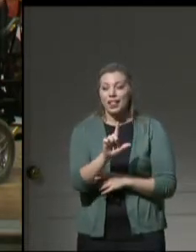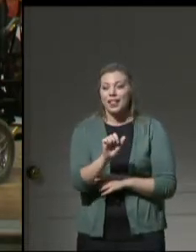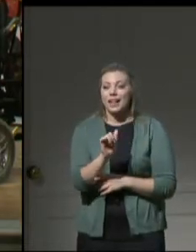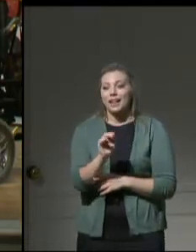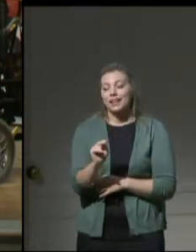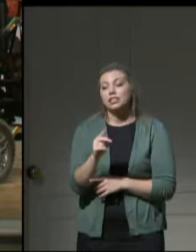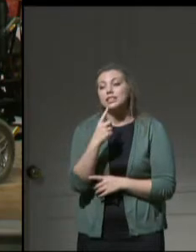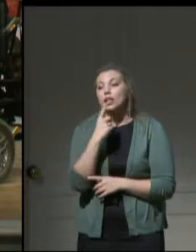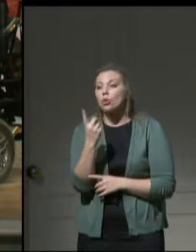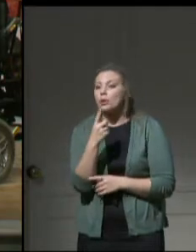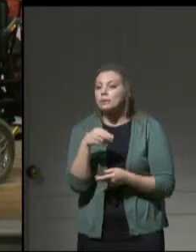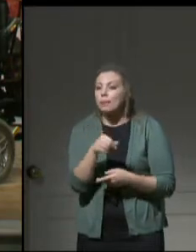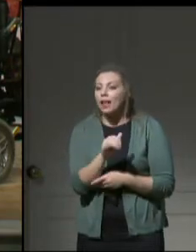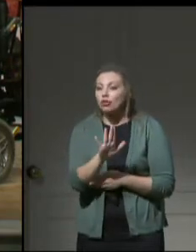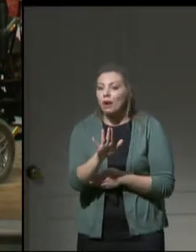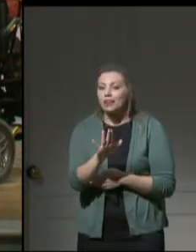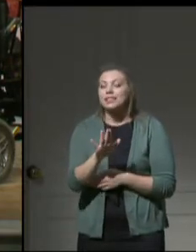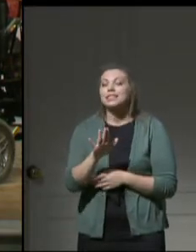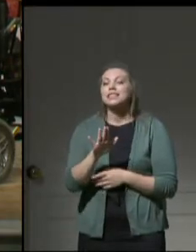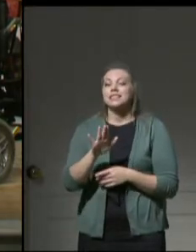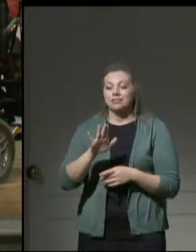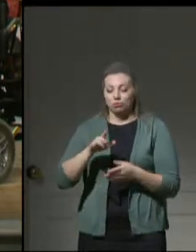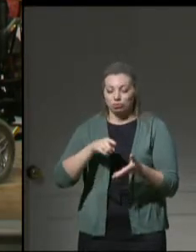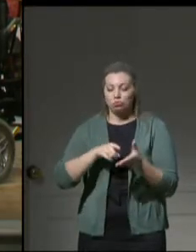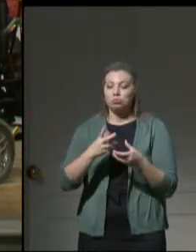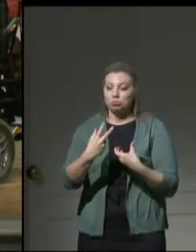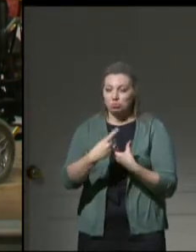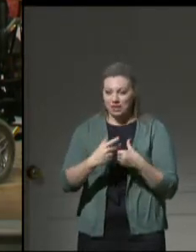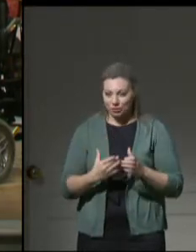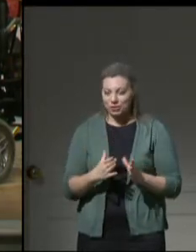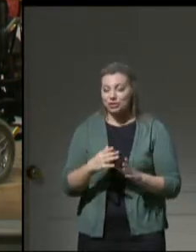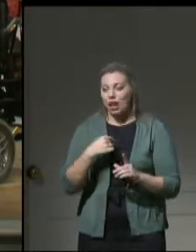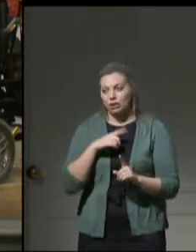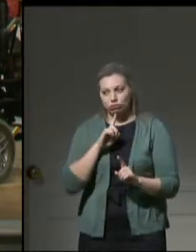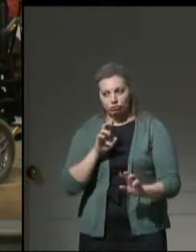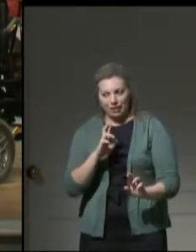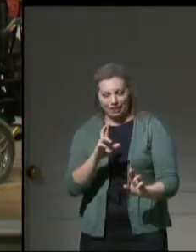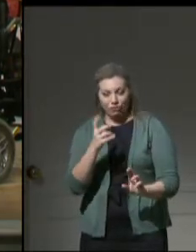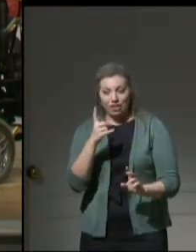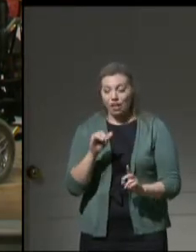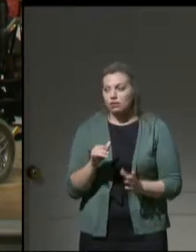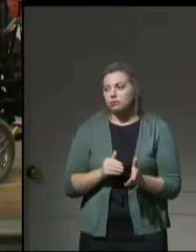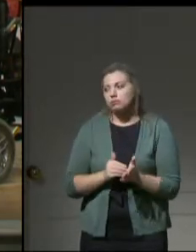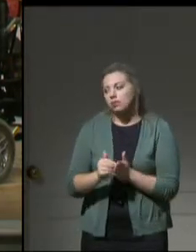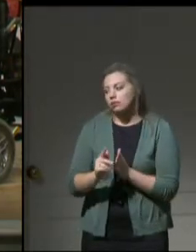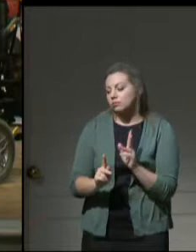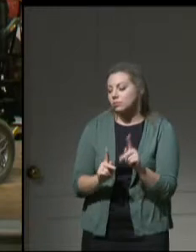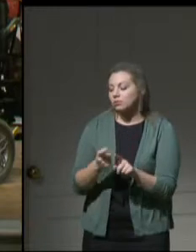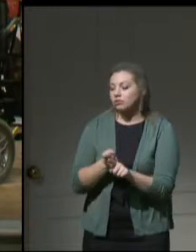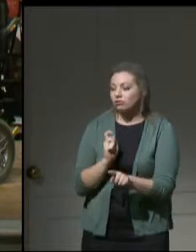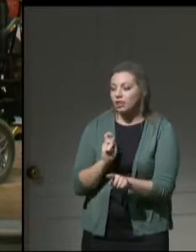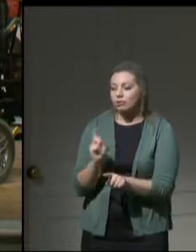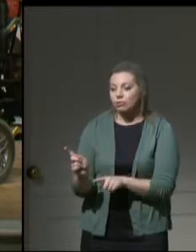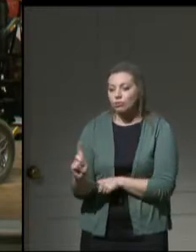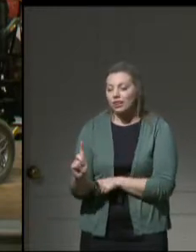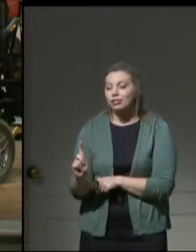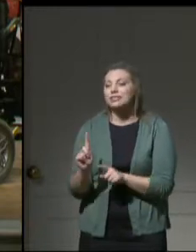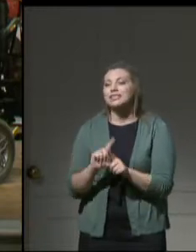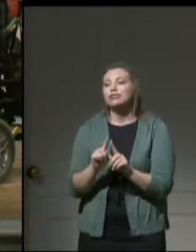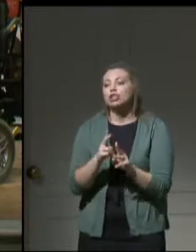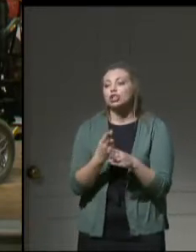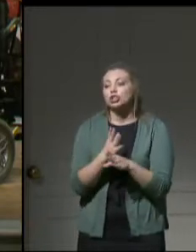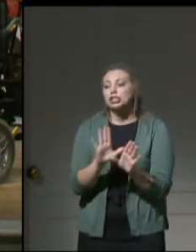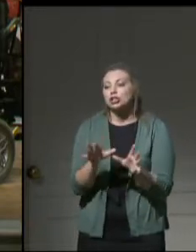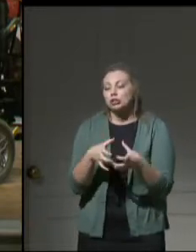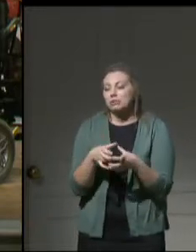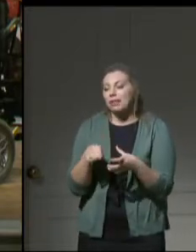pay your participants. That was what I had prepared for this. So often individuals from these user groups that we're talking